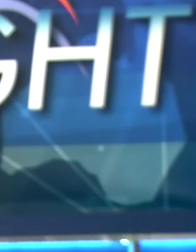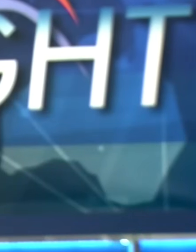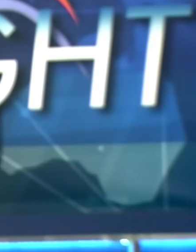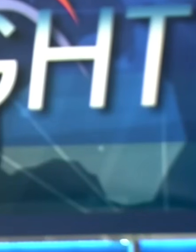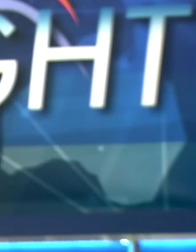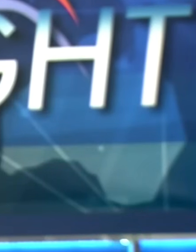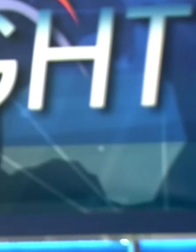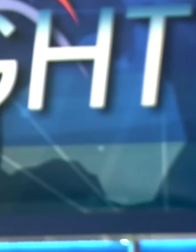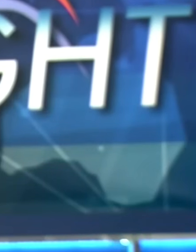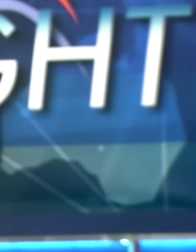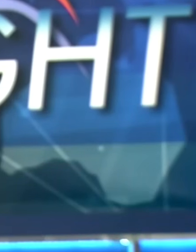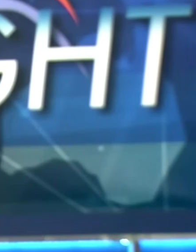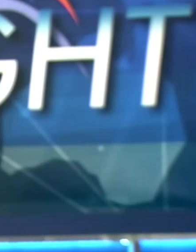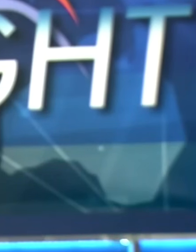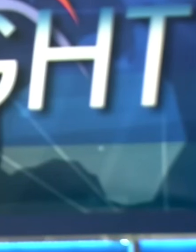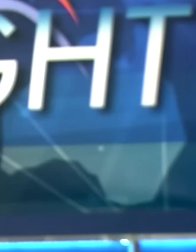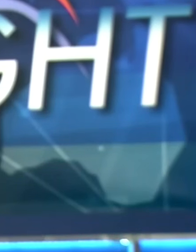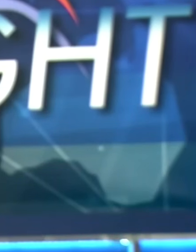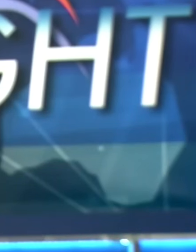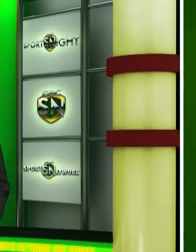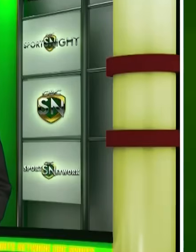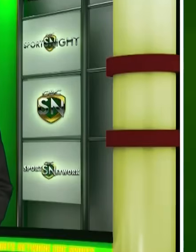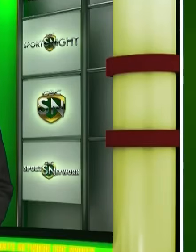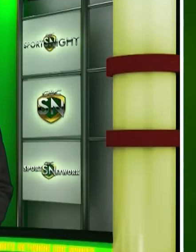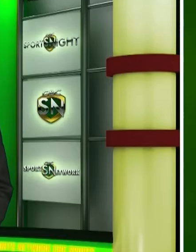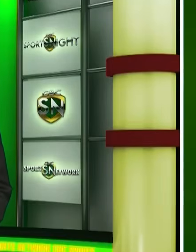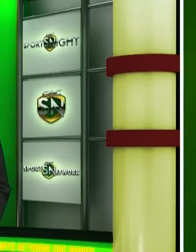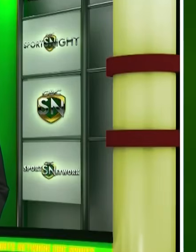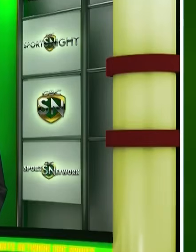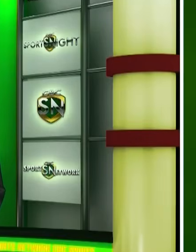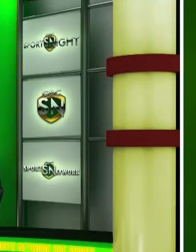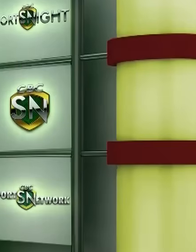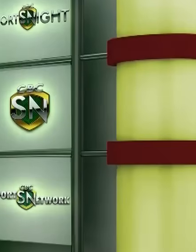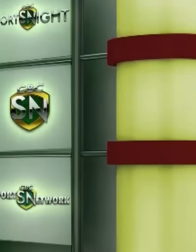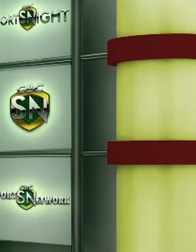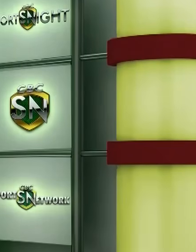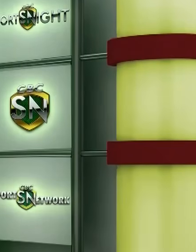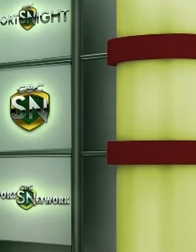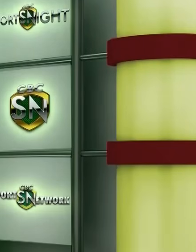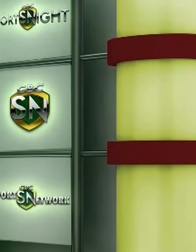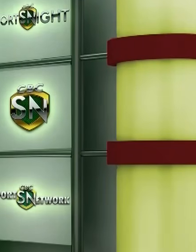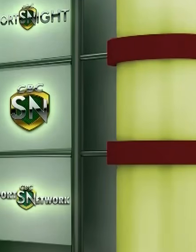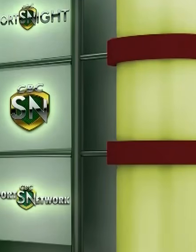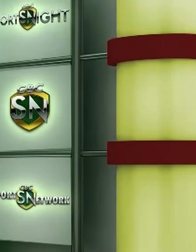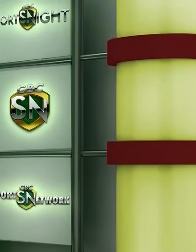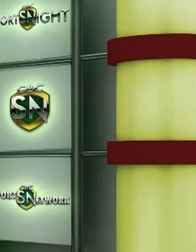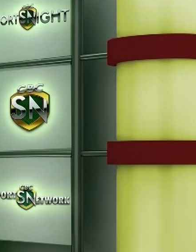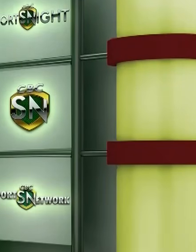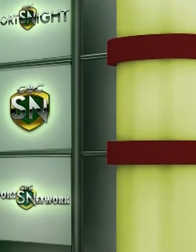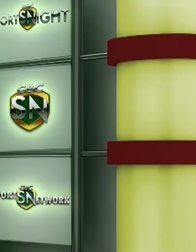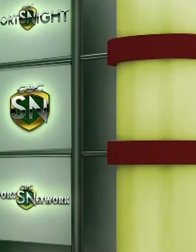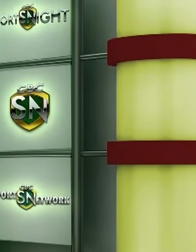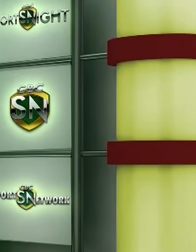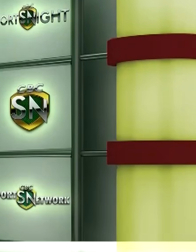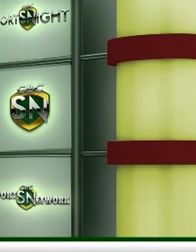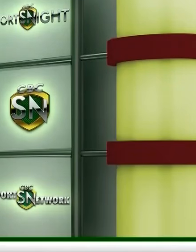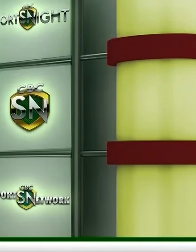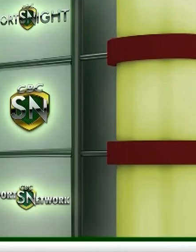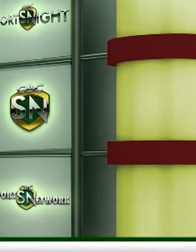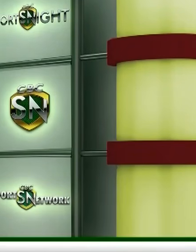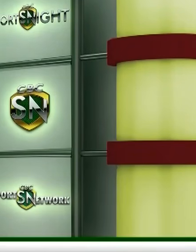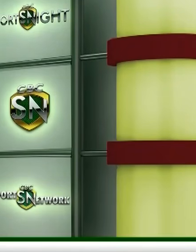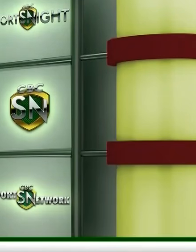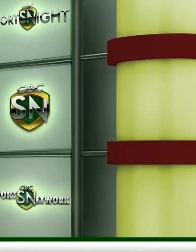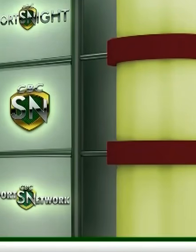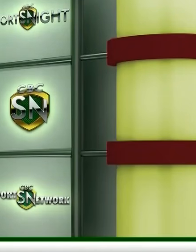Story back over to Damien for the second half in sports. Damien, all yours. Yeah, thanks so much, Lisa. Barbadian horse trainer Safi Joseph Jr.